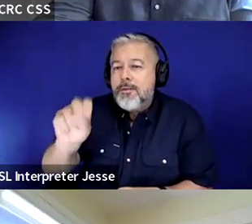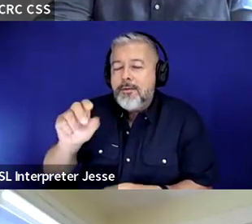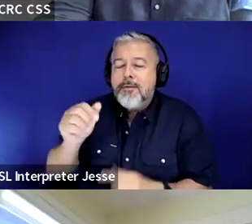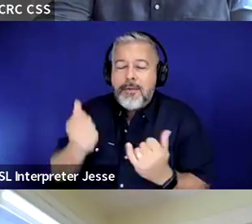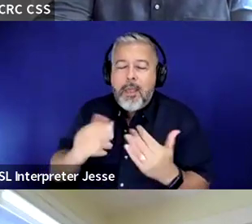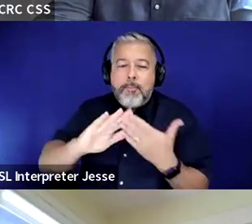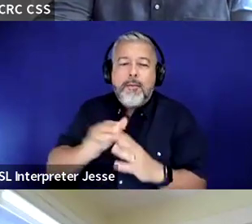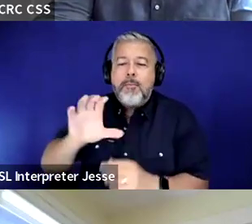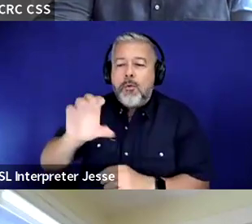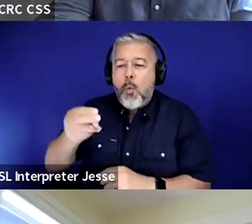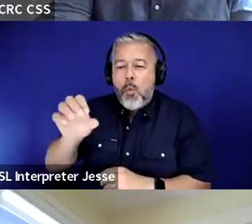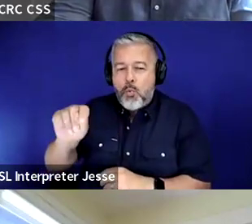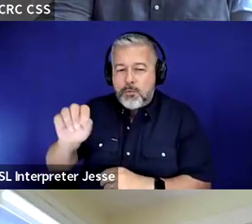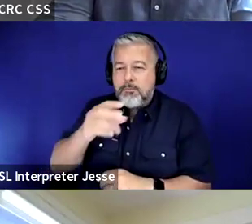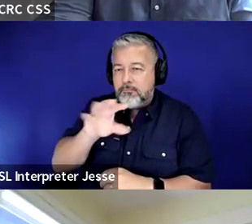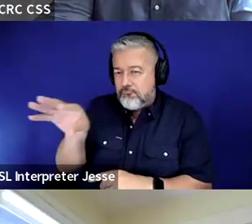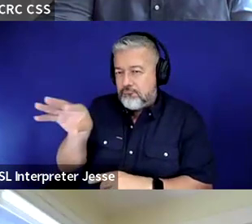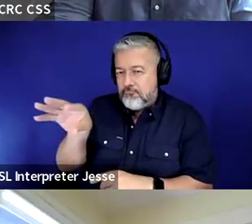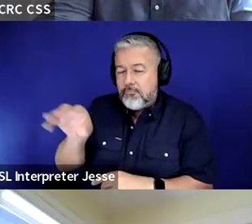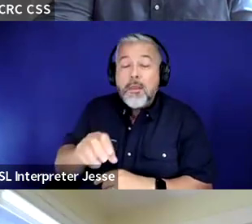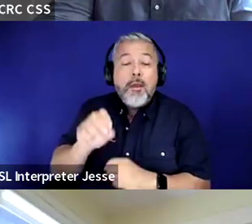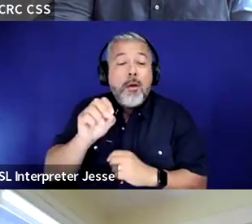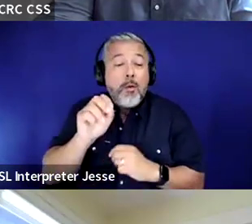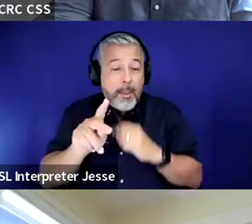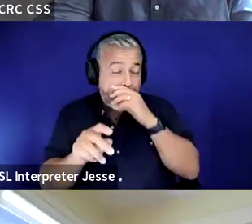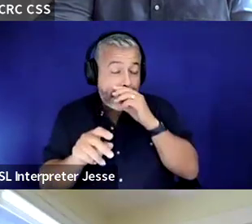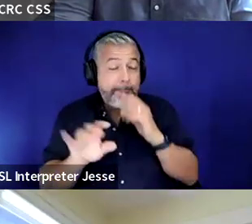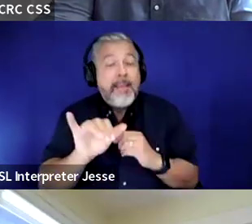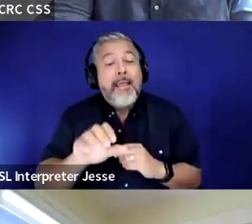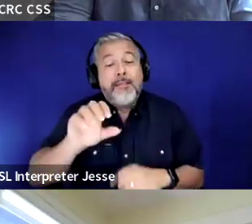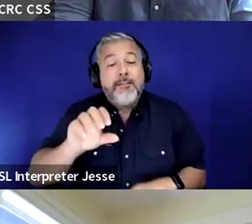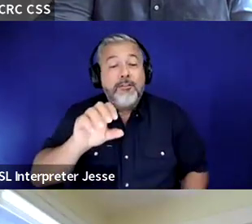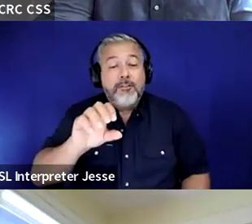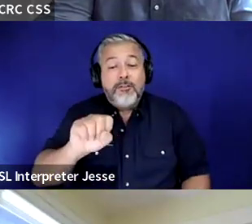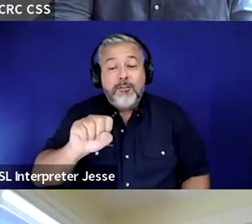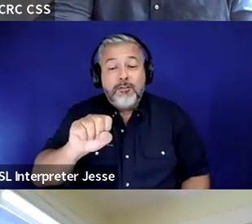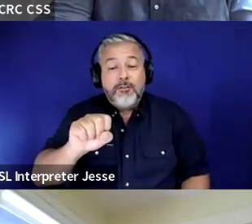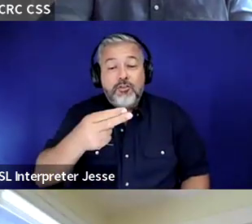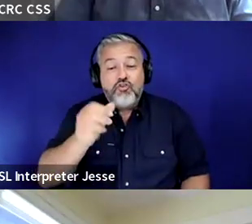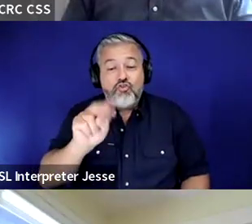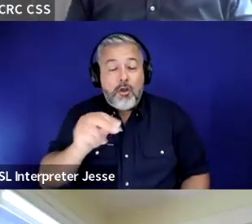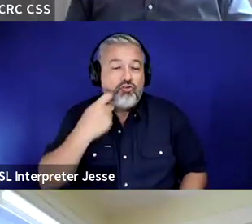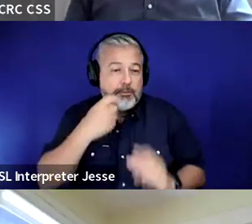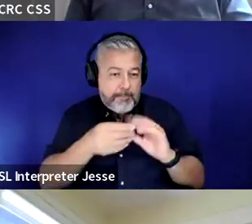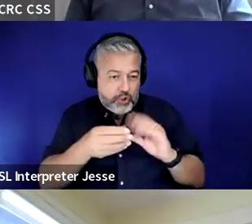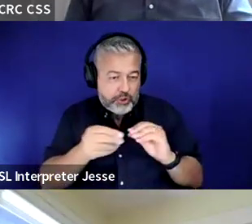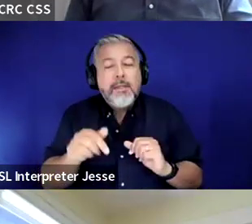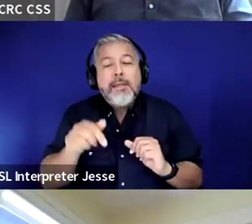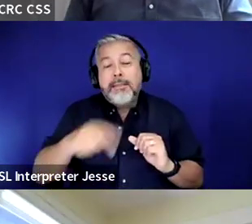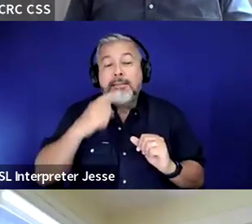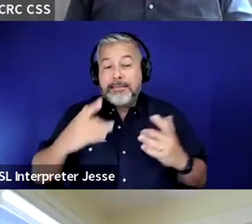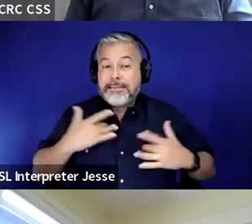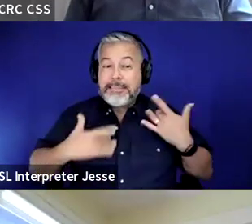Yeah. perfect. All right, folks. So as John mentioned, right, this is the exciting time where we are